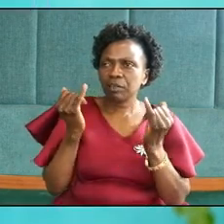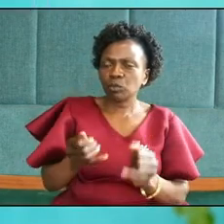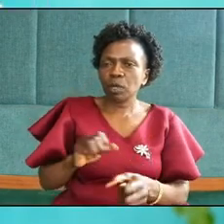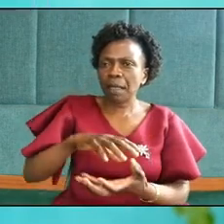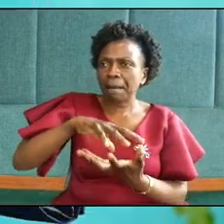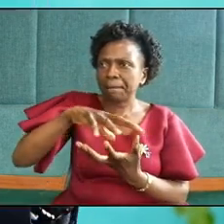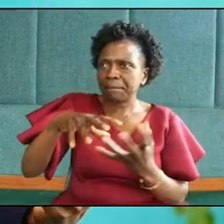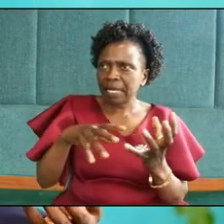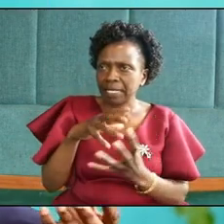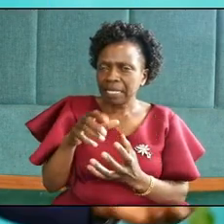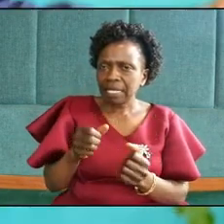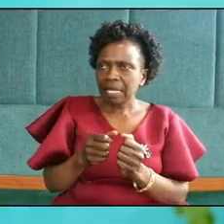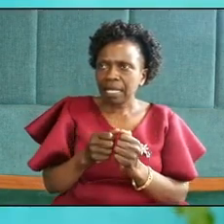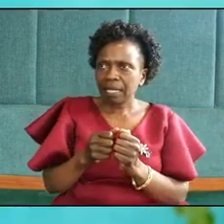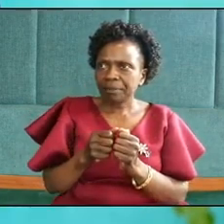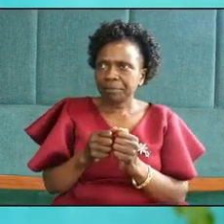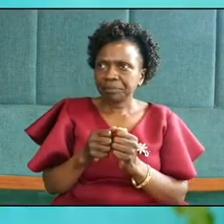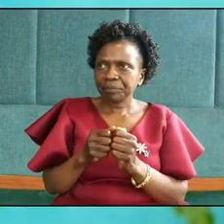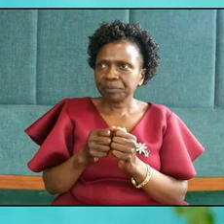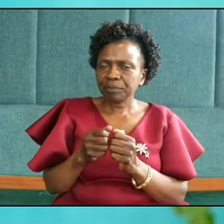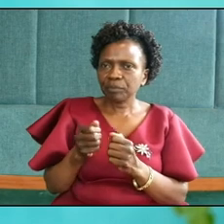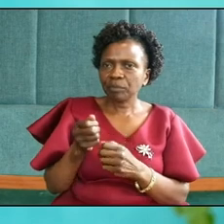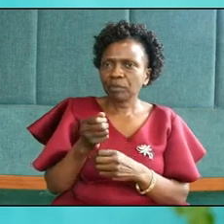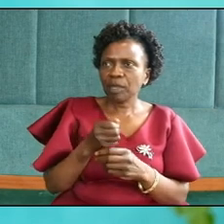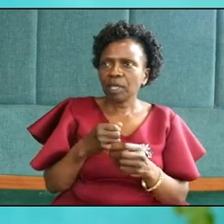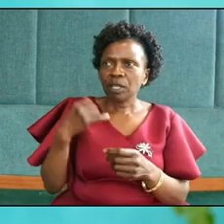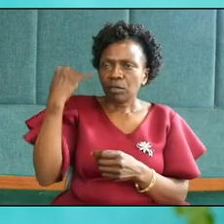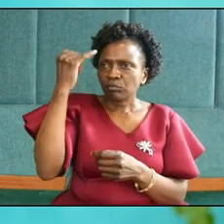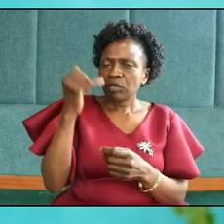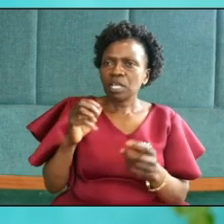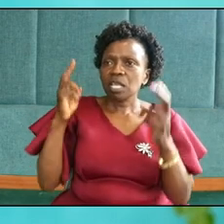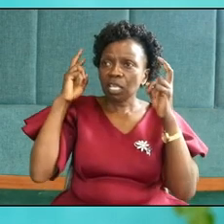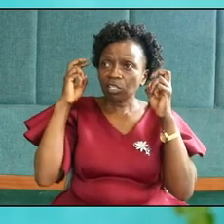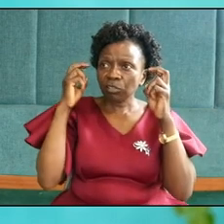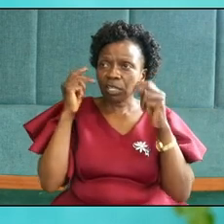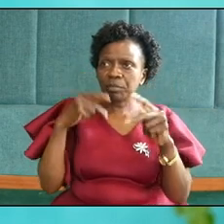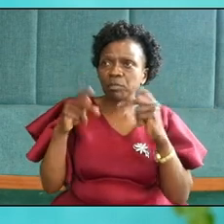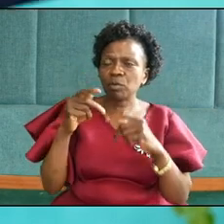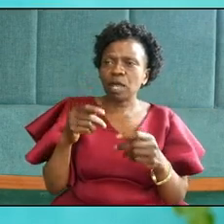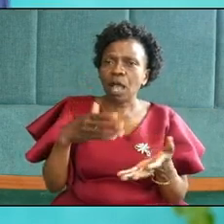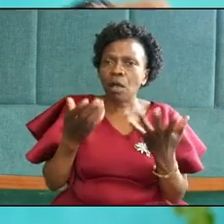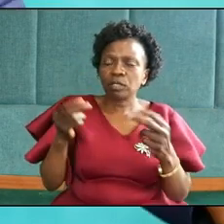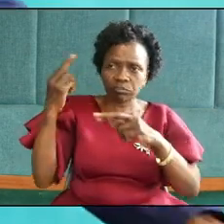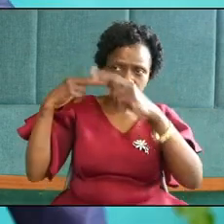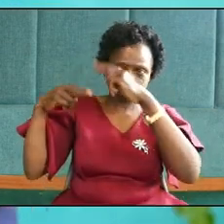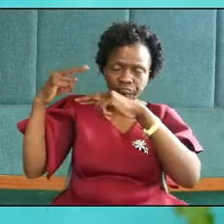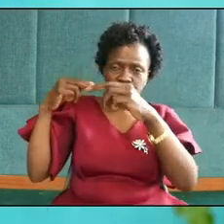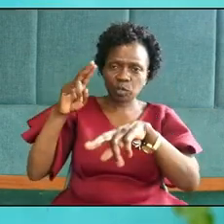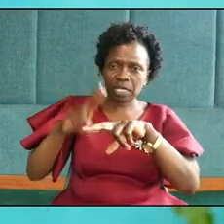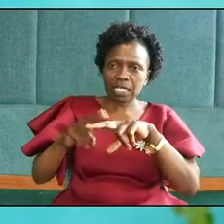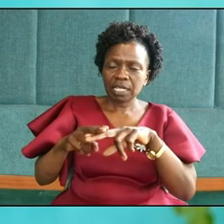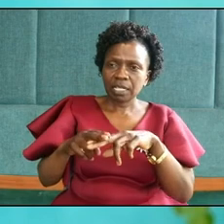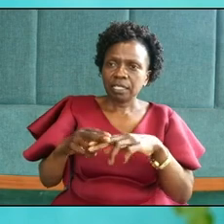bio and robotic issues. How else shall we do our ministry? Shall we sit in churches